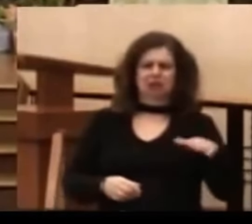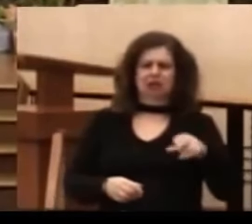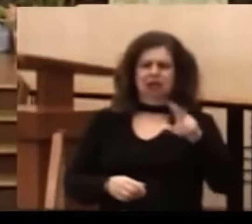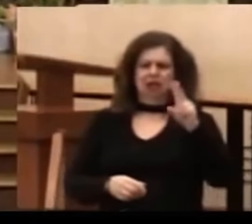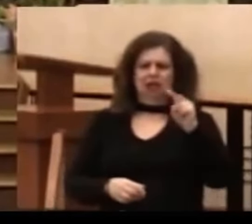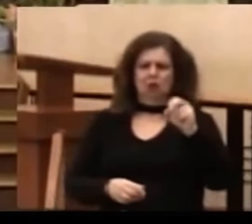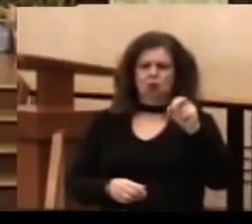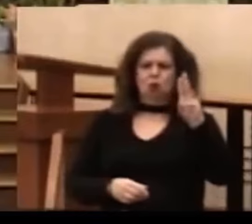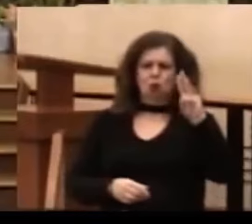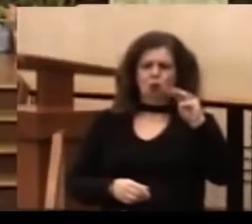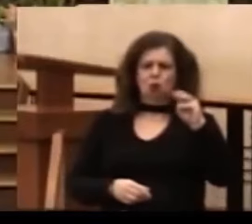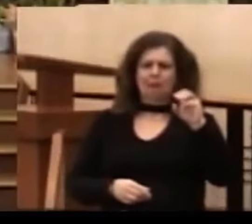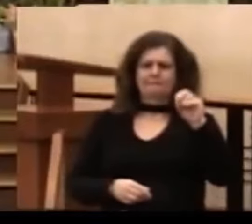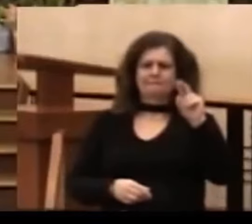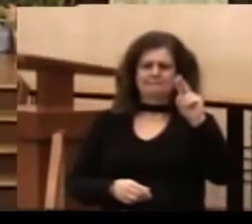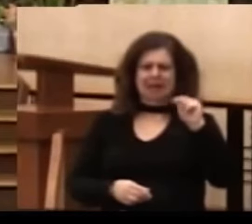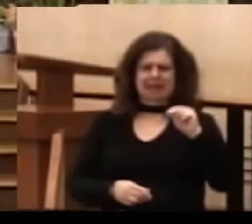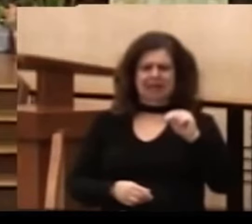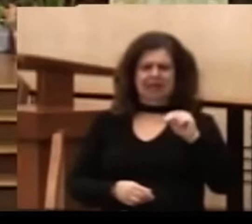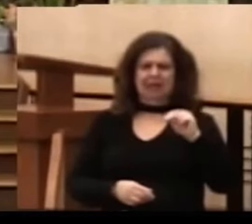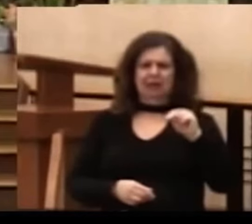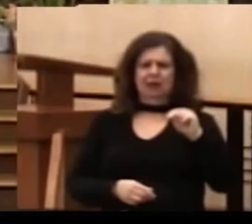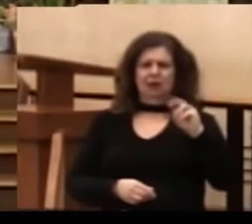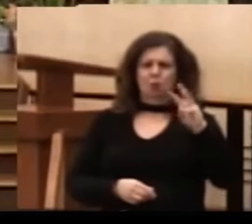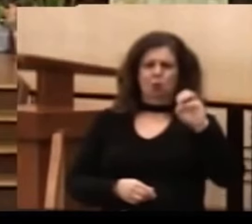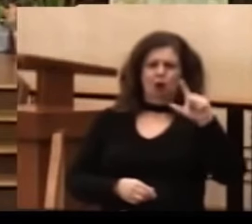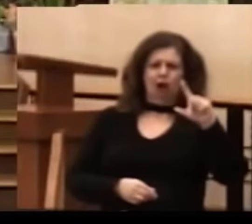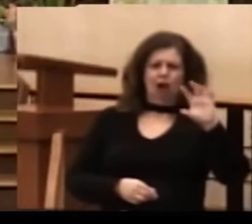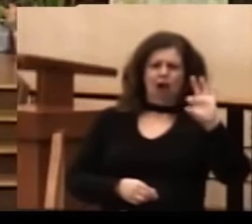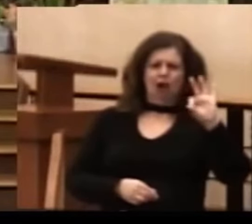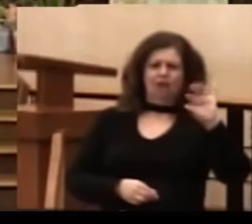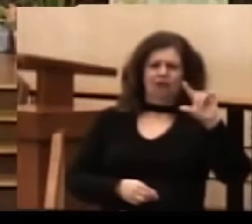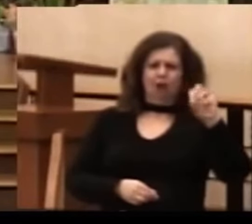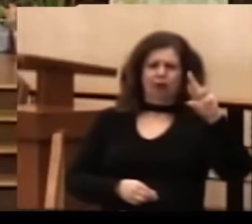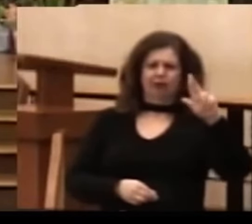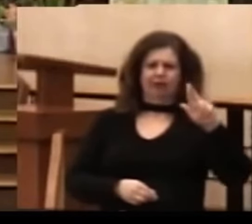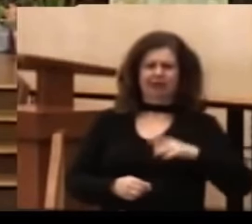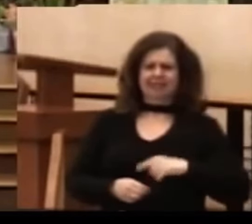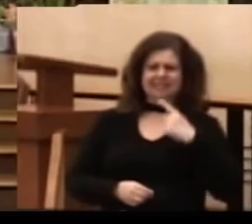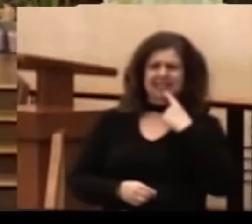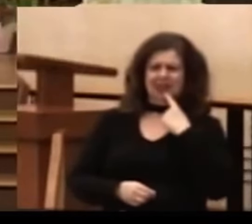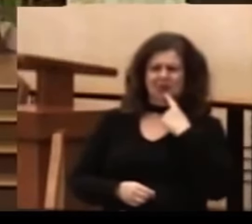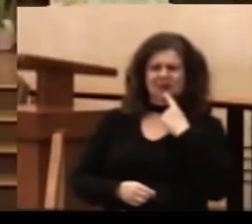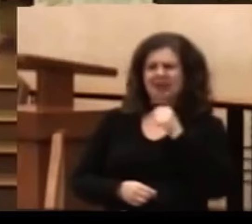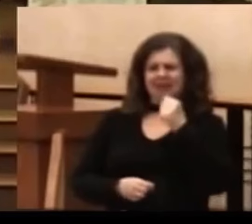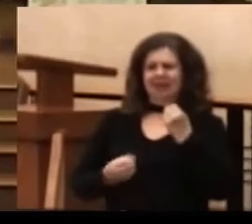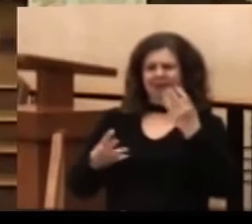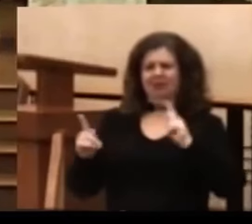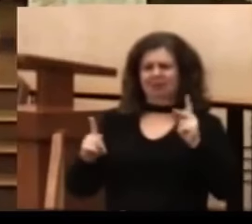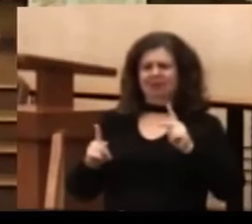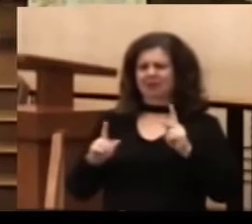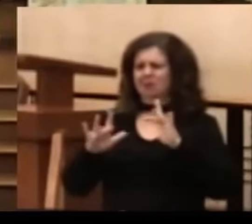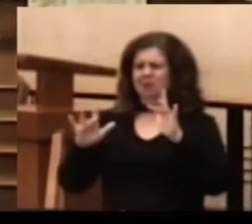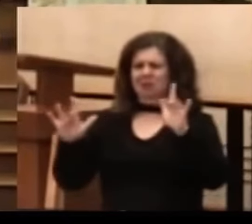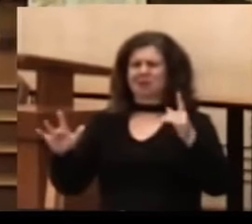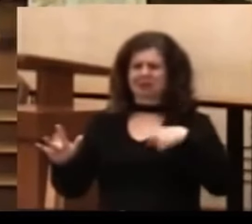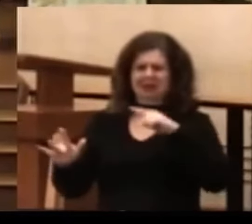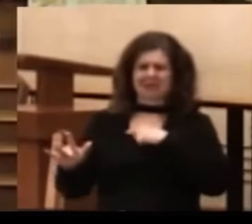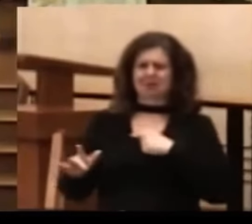likely to be a little sparse, but sparse? You could park 3 747s in here and not touch